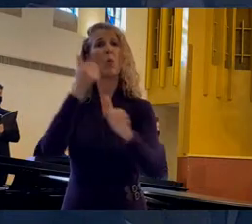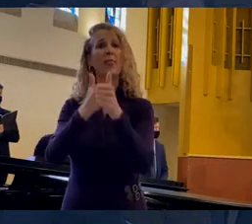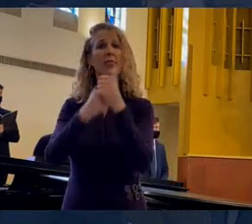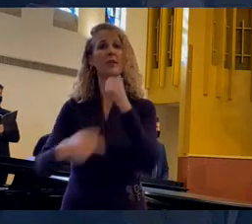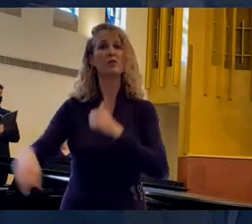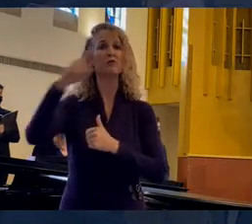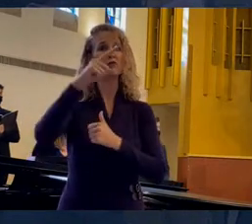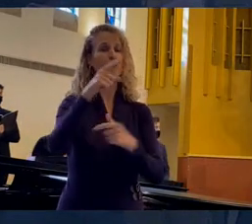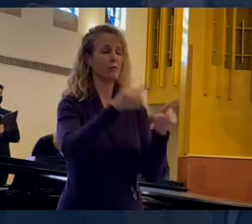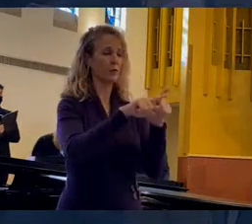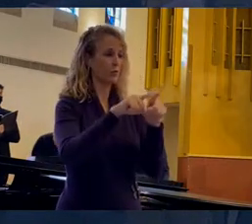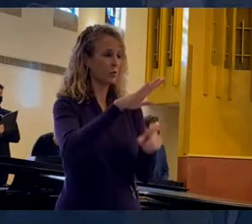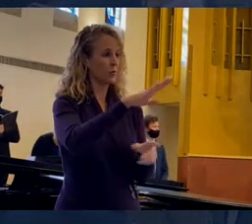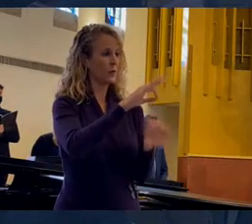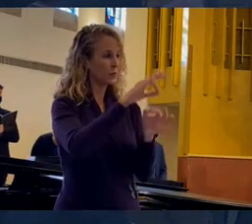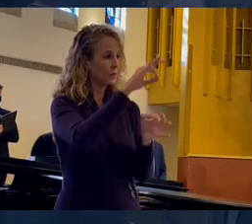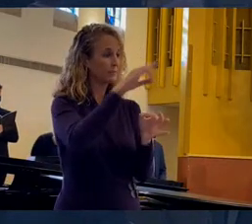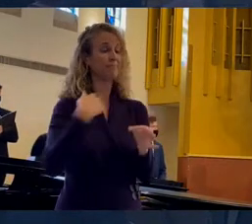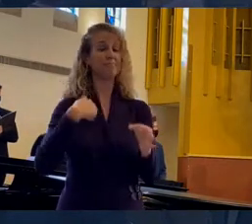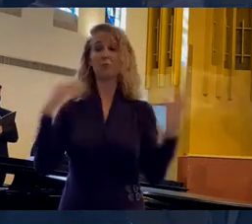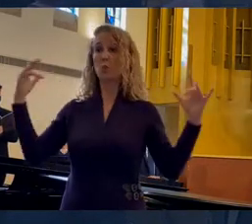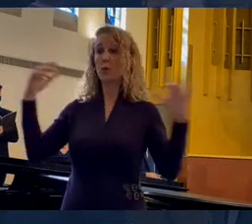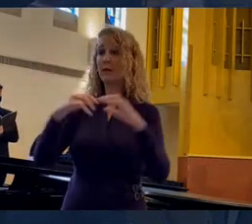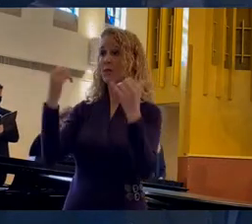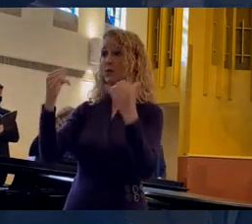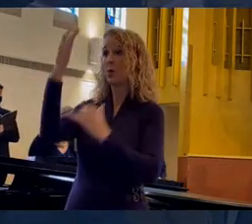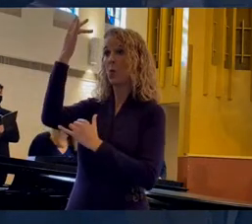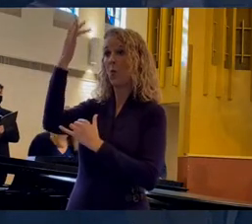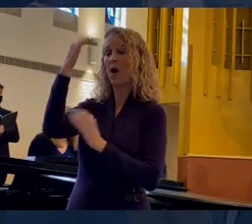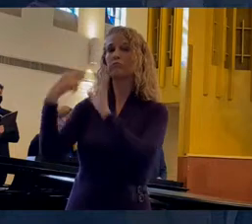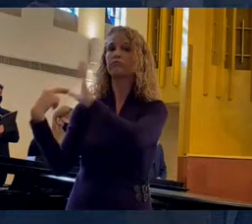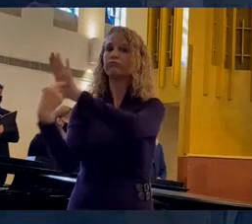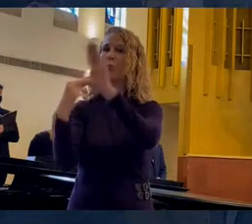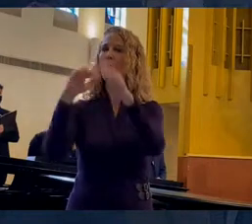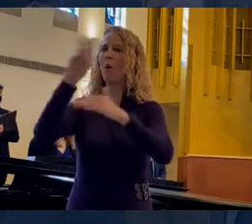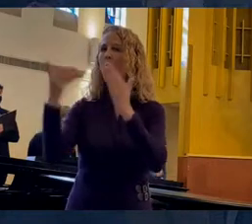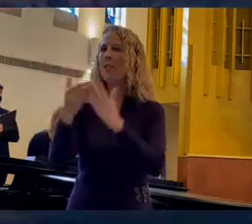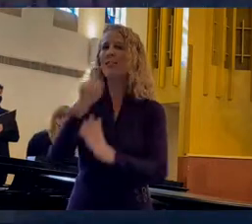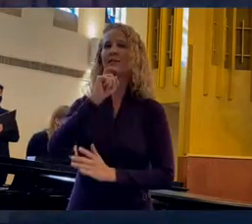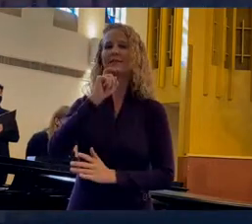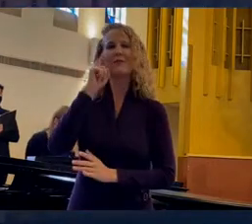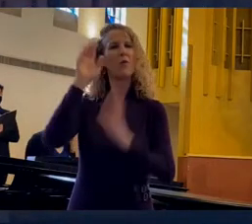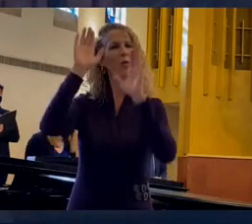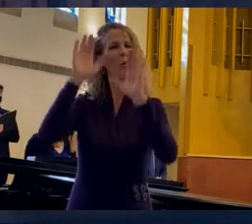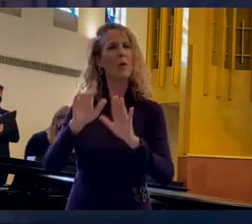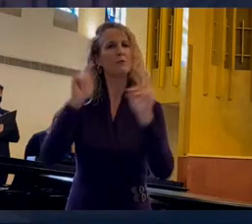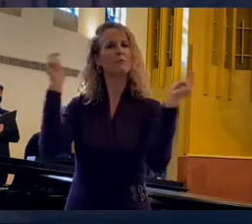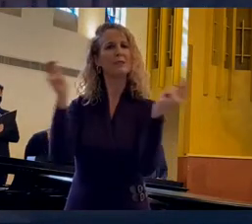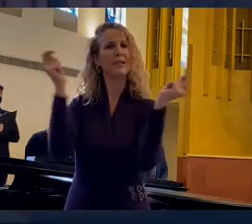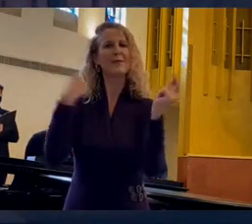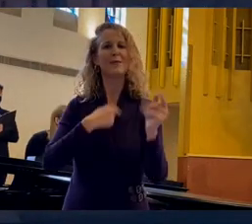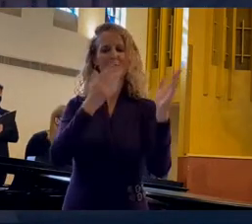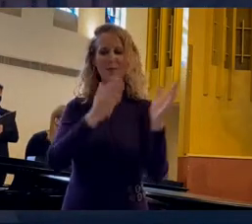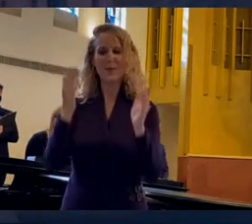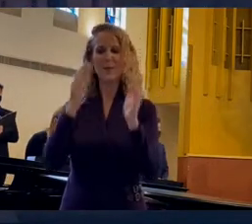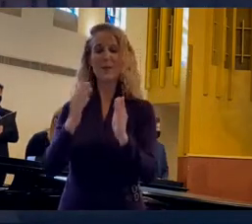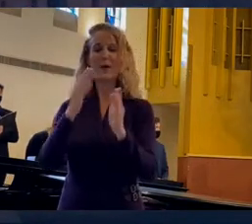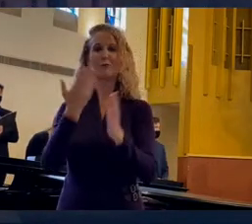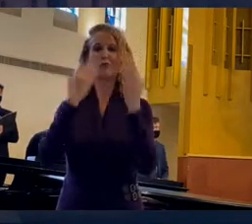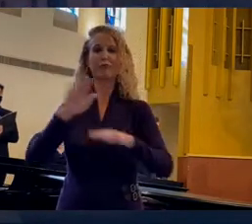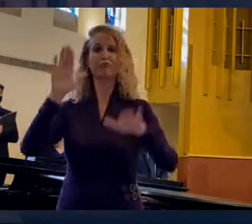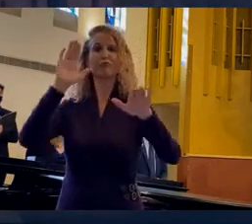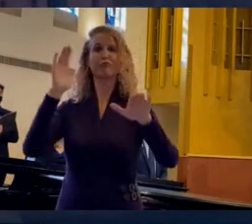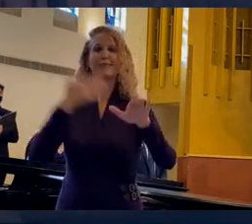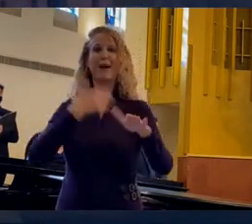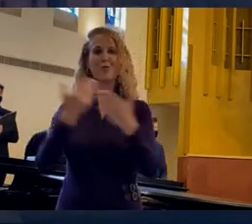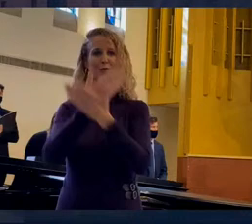of you. We gather here today to represent all of Xavier for the great celebration as we prepare to inaugurate our